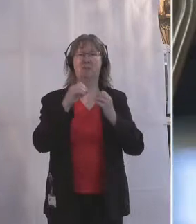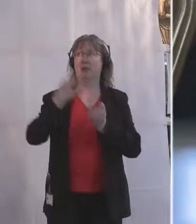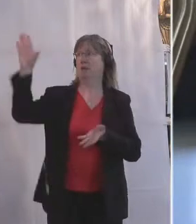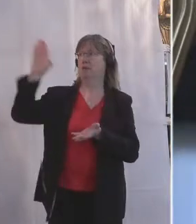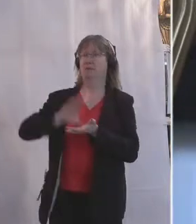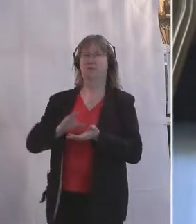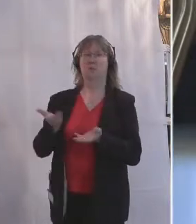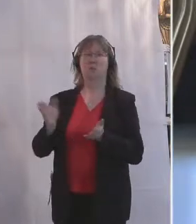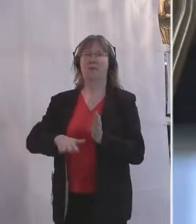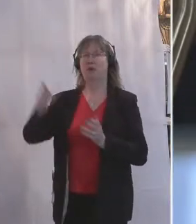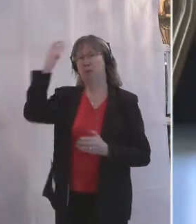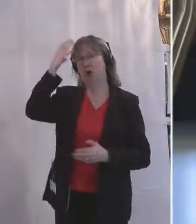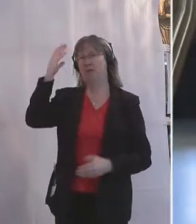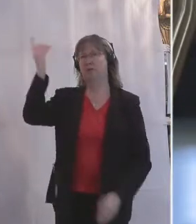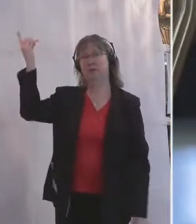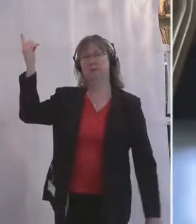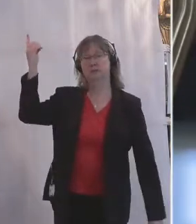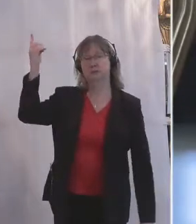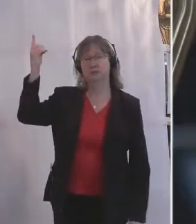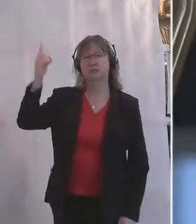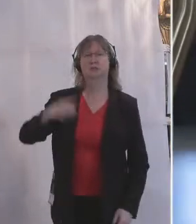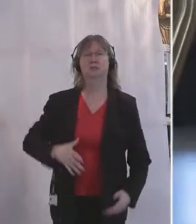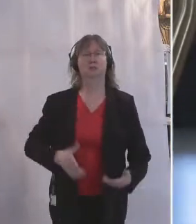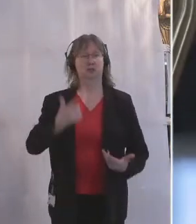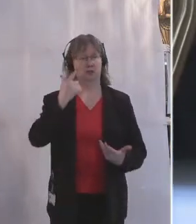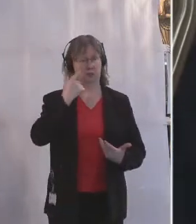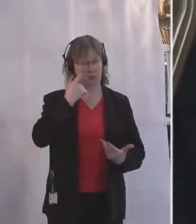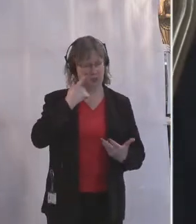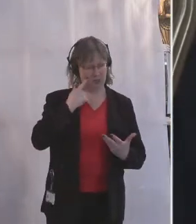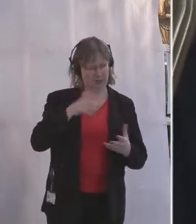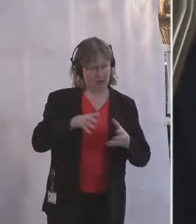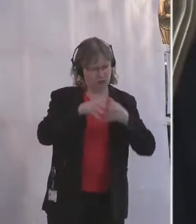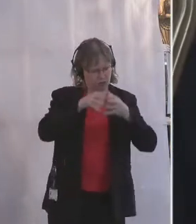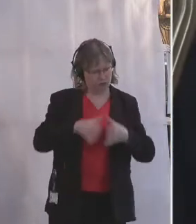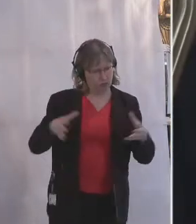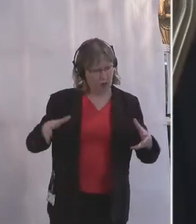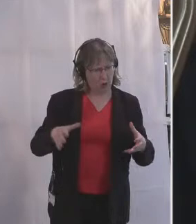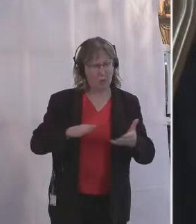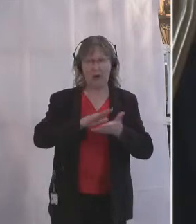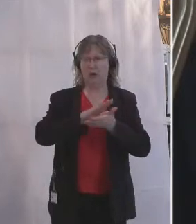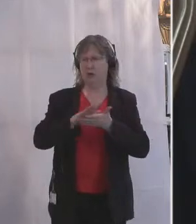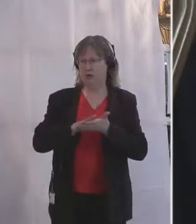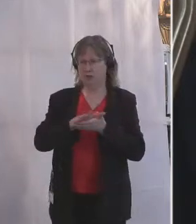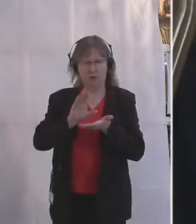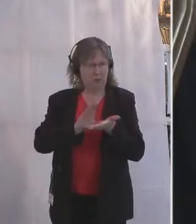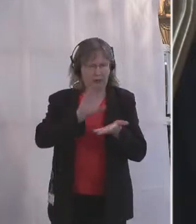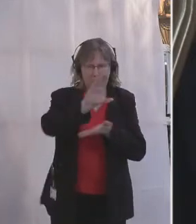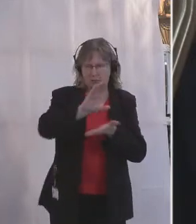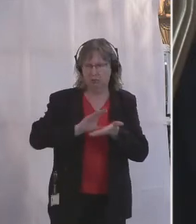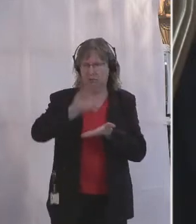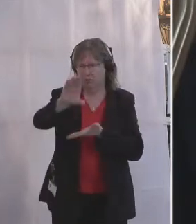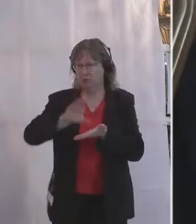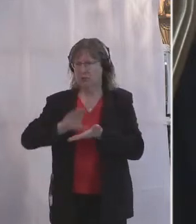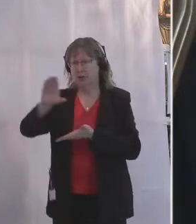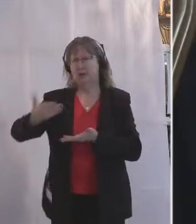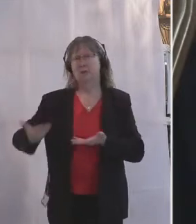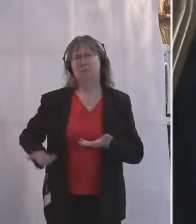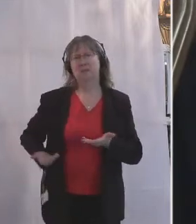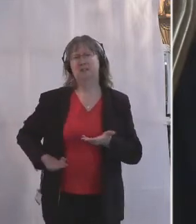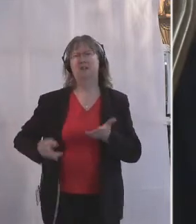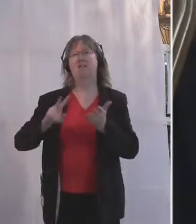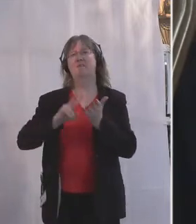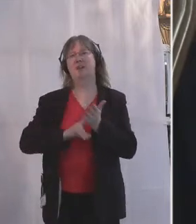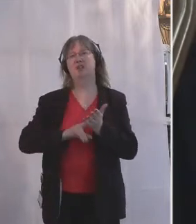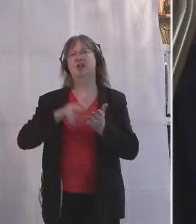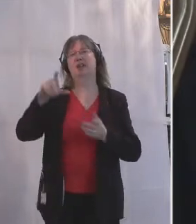the government to look at that growth agenda, to invest in venture capital funds that invest